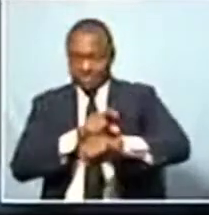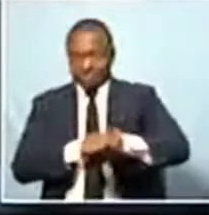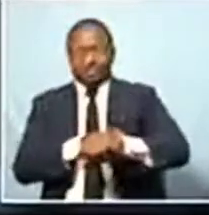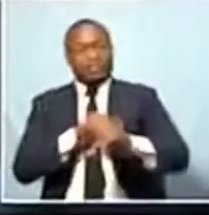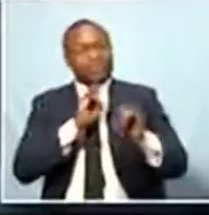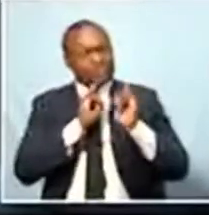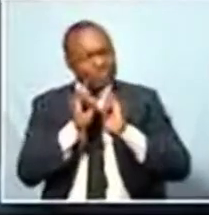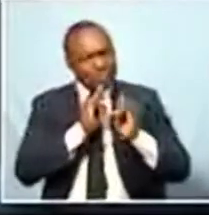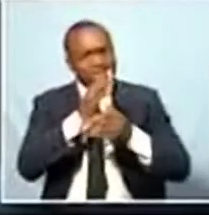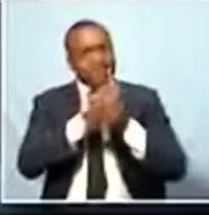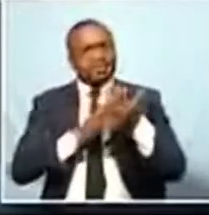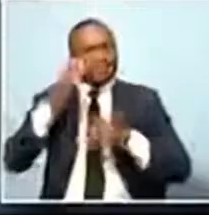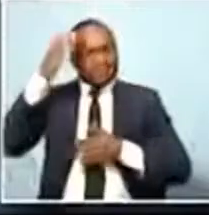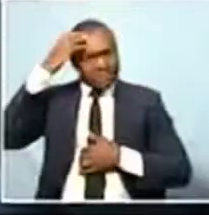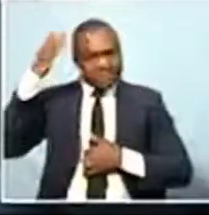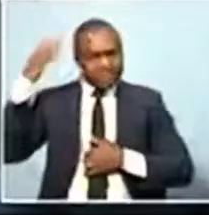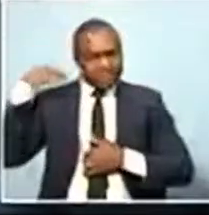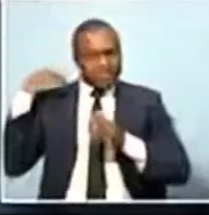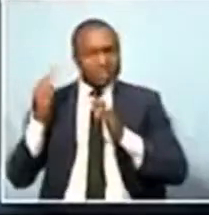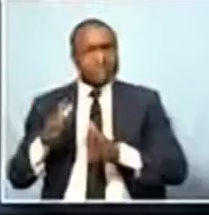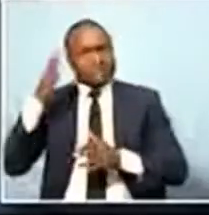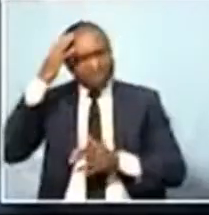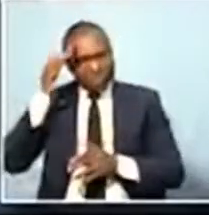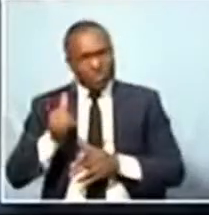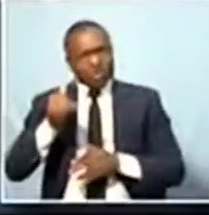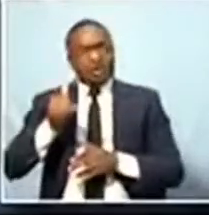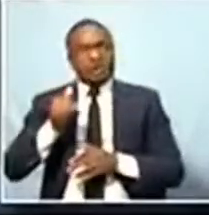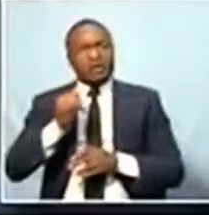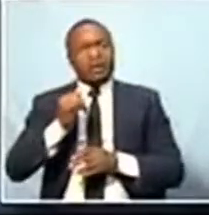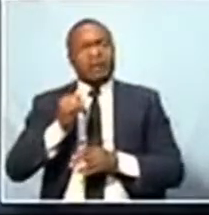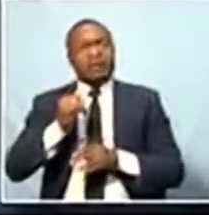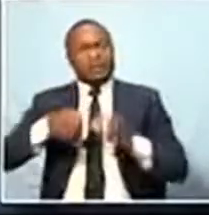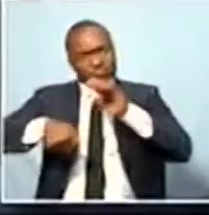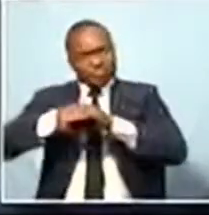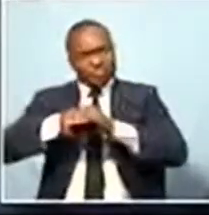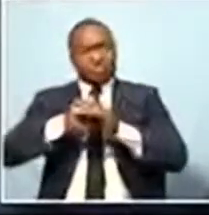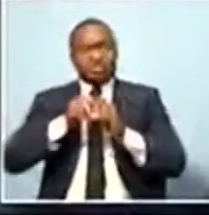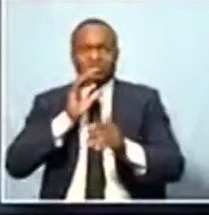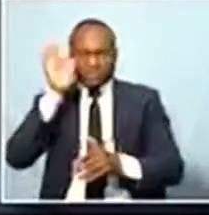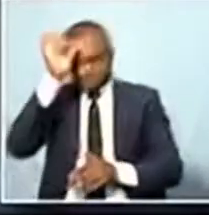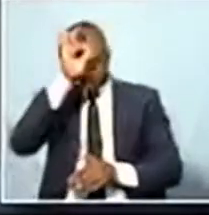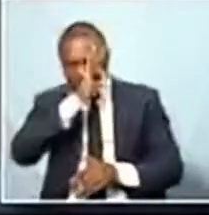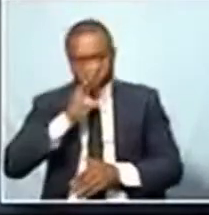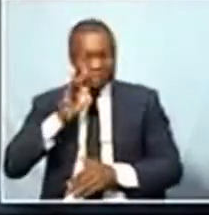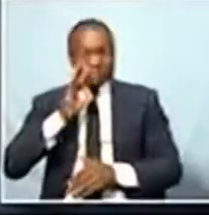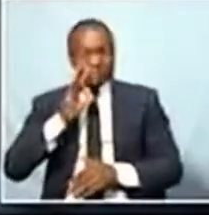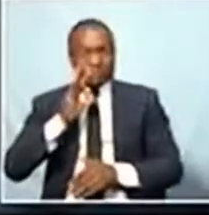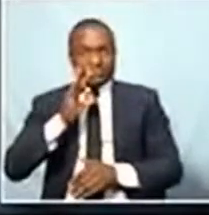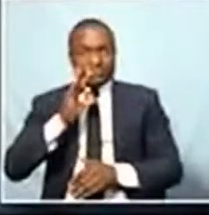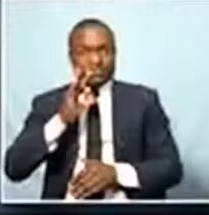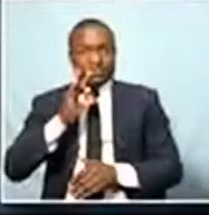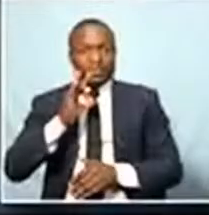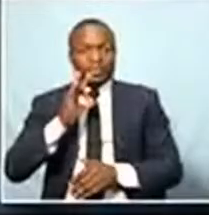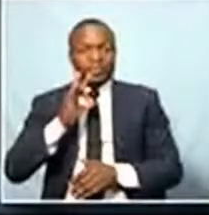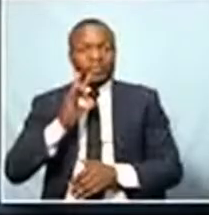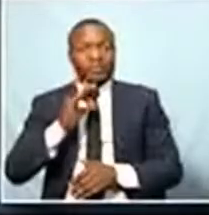interviewed some officers. Why are you hiding your faces? They told me to mind the banks. But the